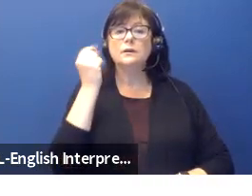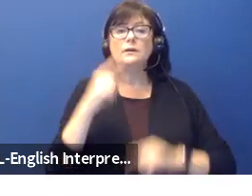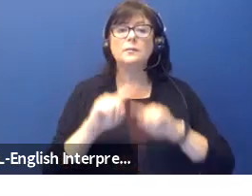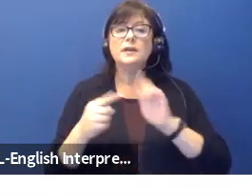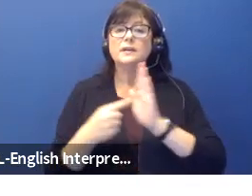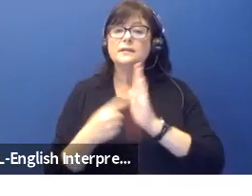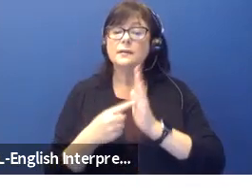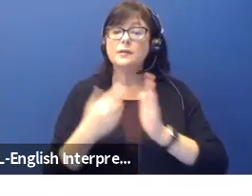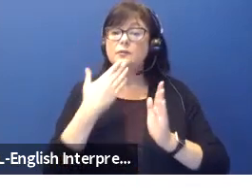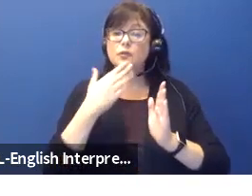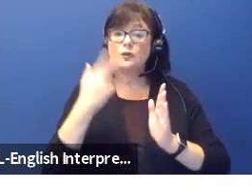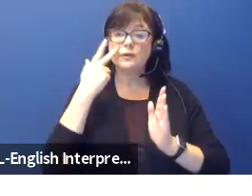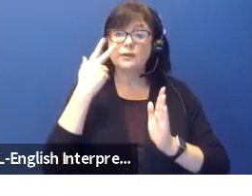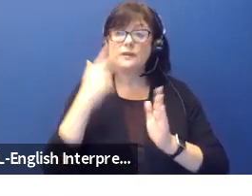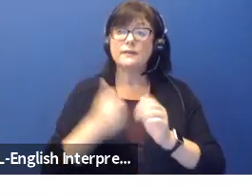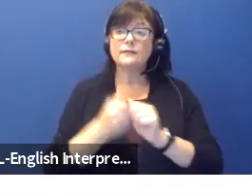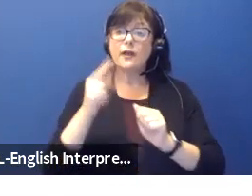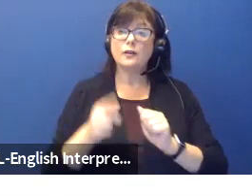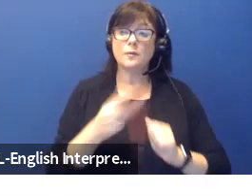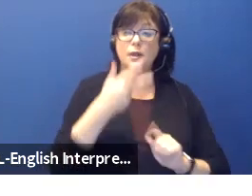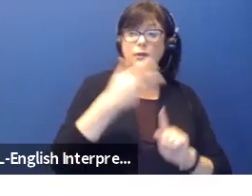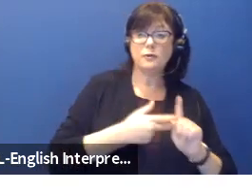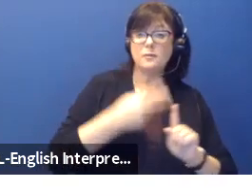for 3 and 6 and 12-month follow-ups.